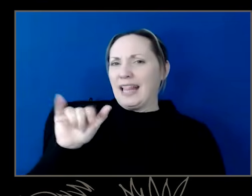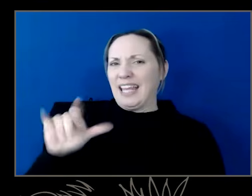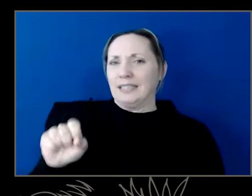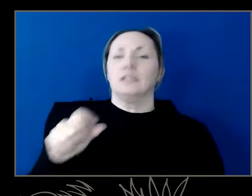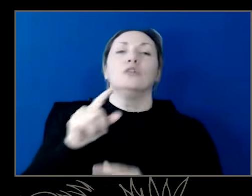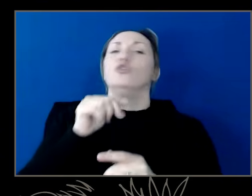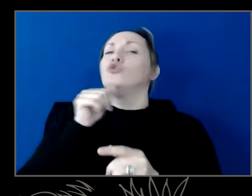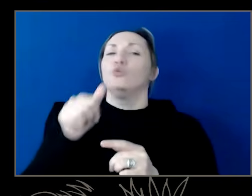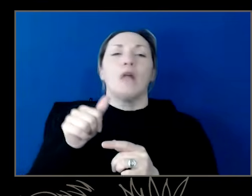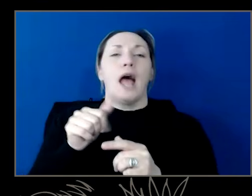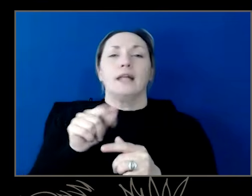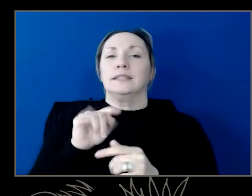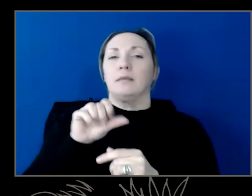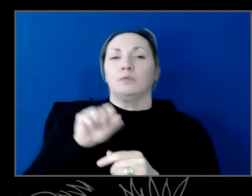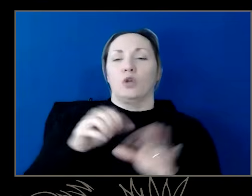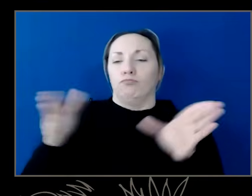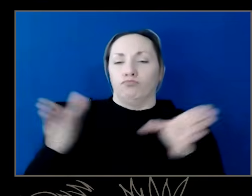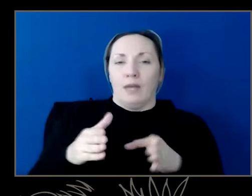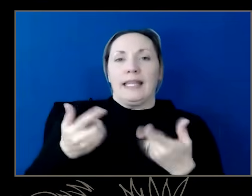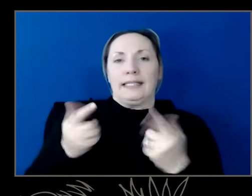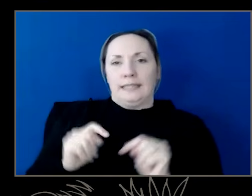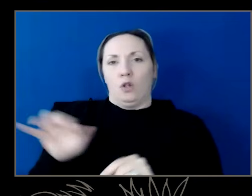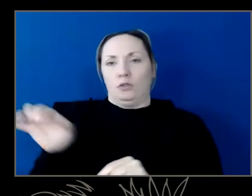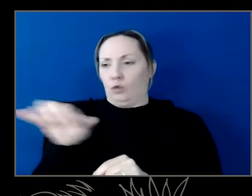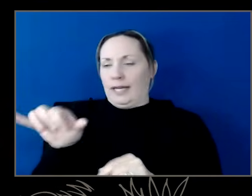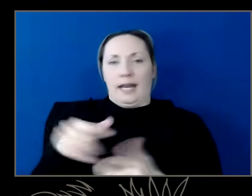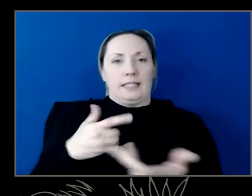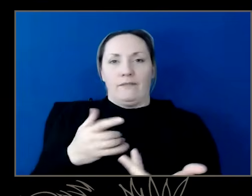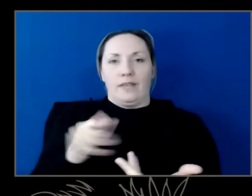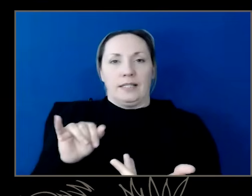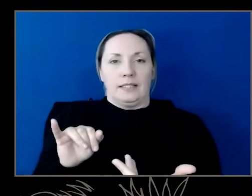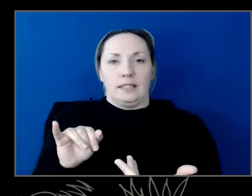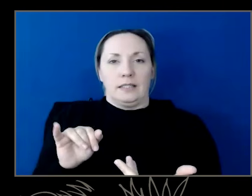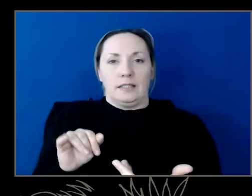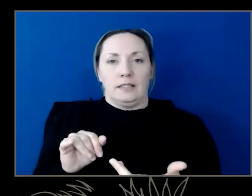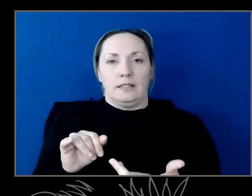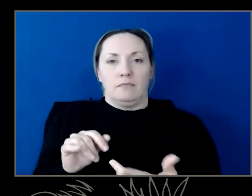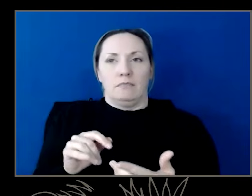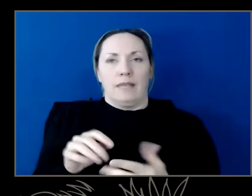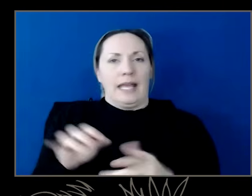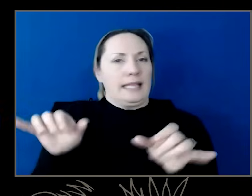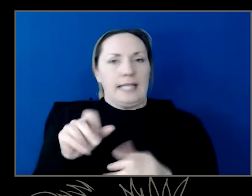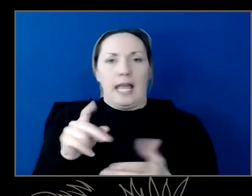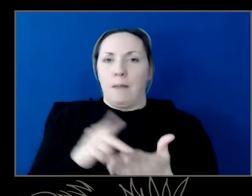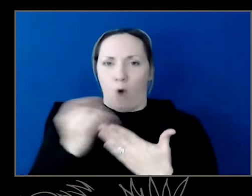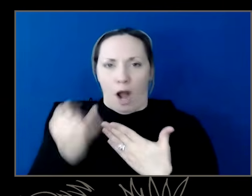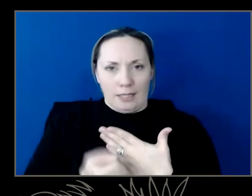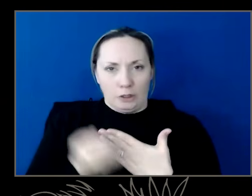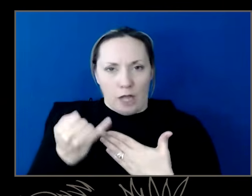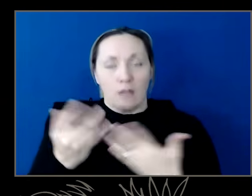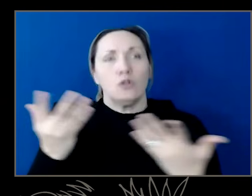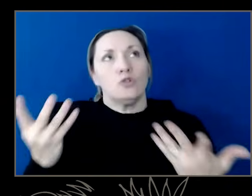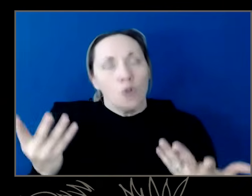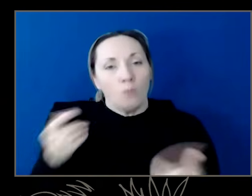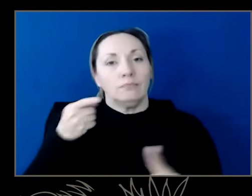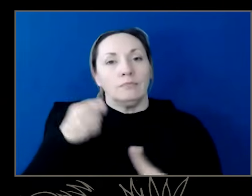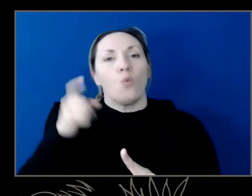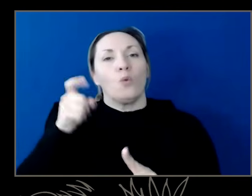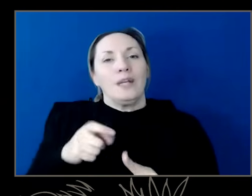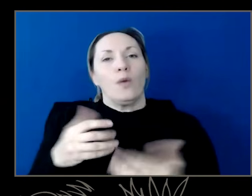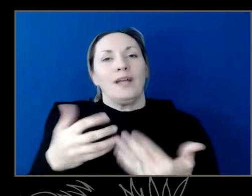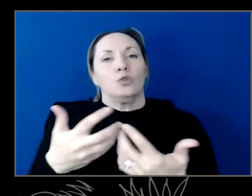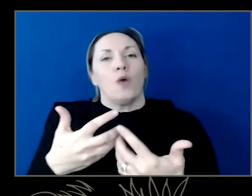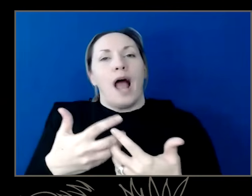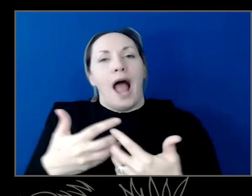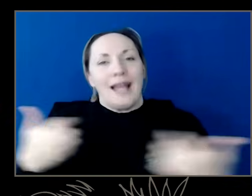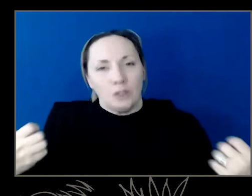into small modules. They actually still just treat it as if it's in the same project. So we need a way to isolate these